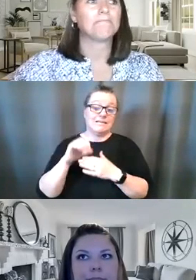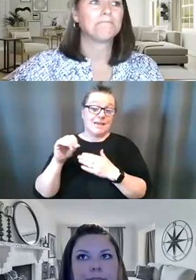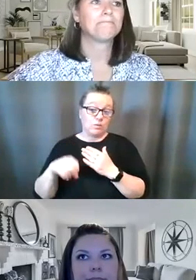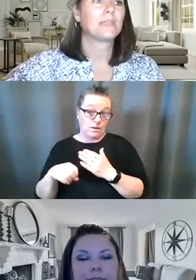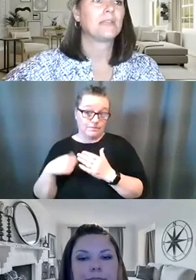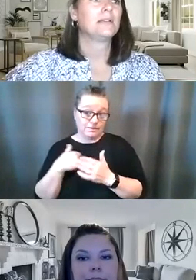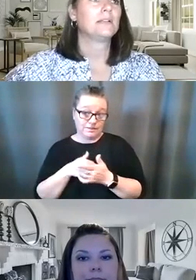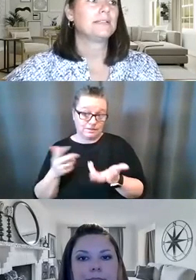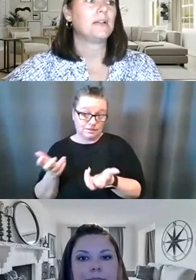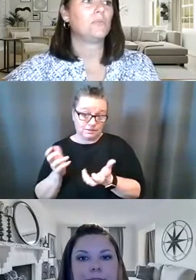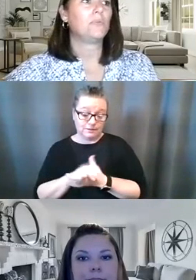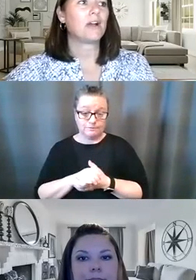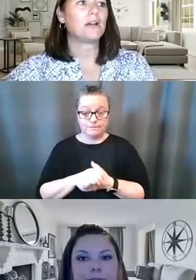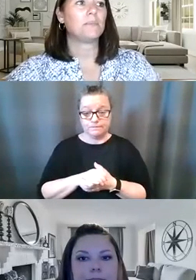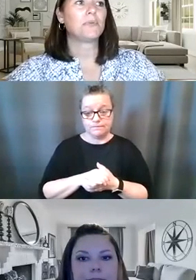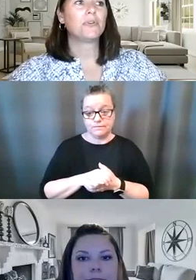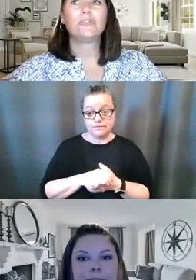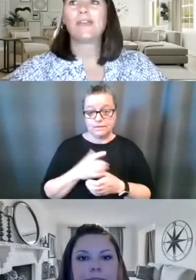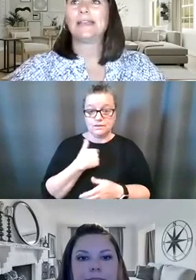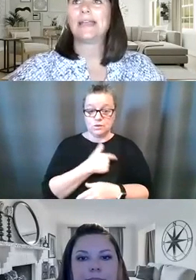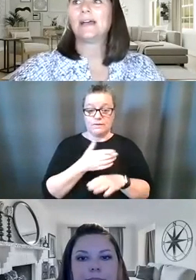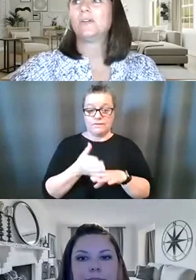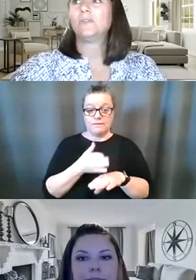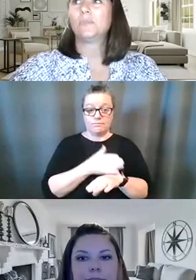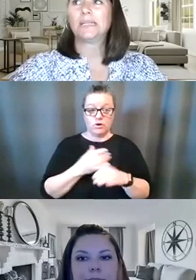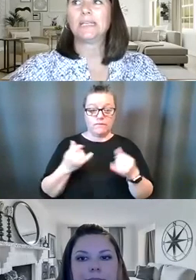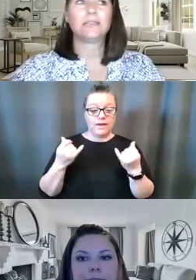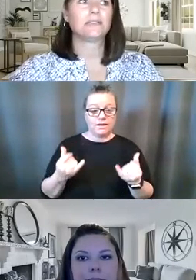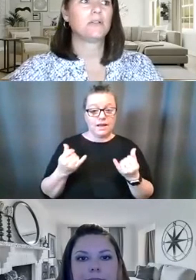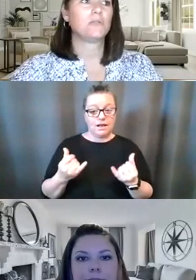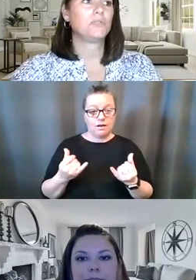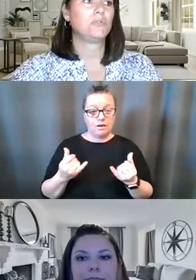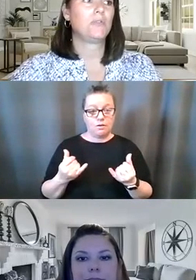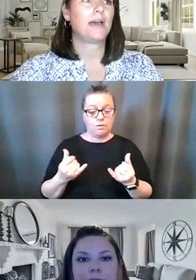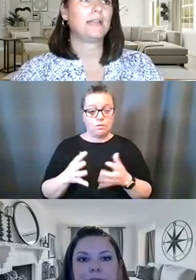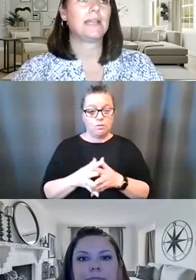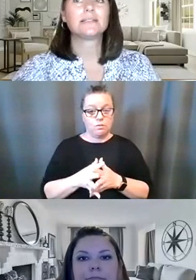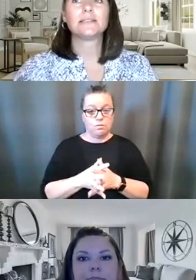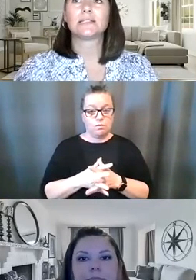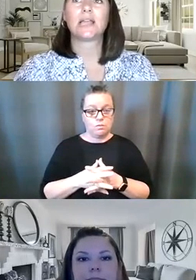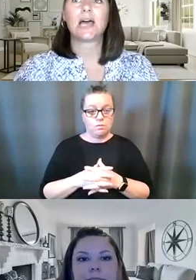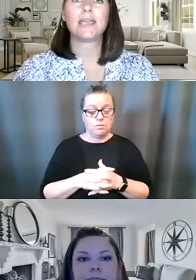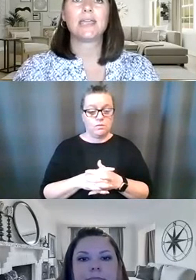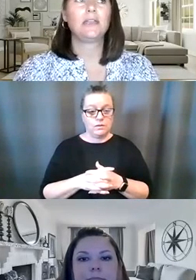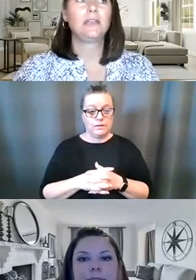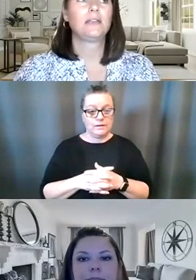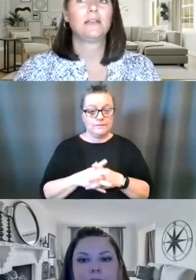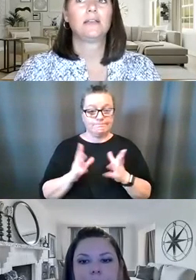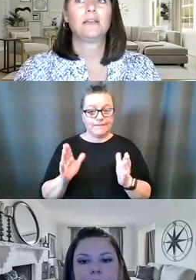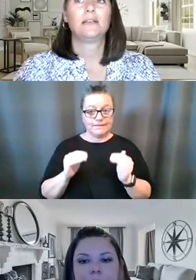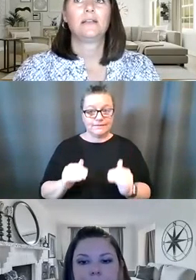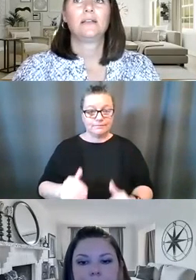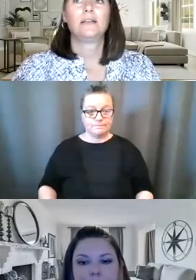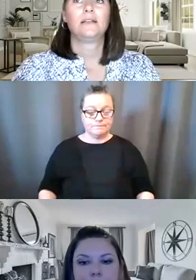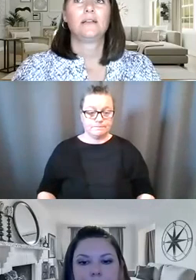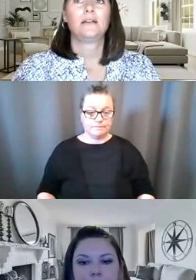see. So we've got improve, and now please go to that next slide.